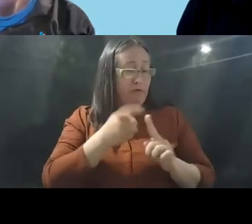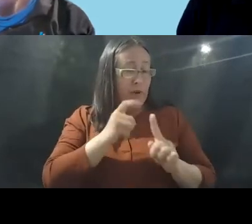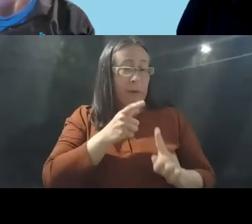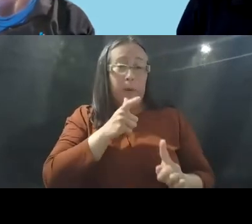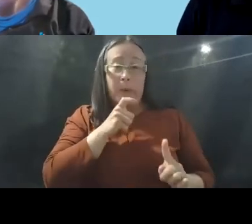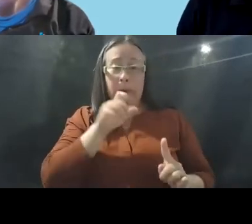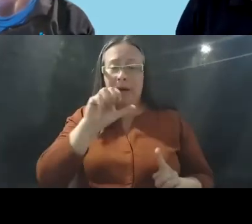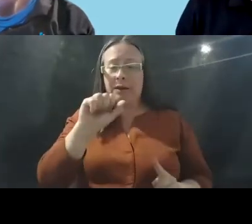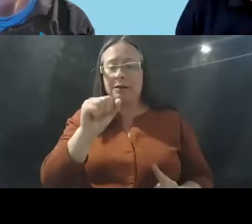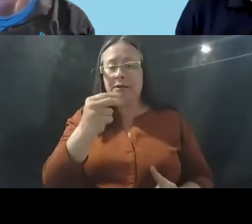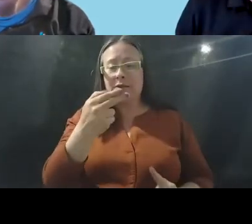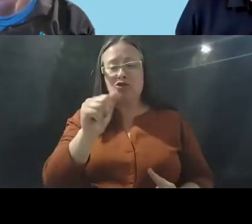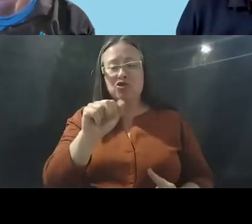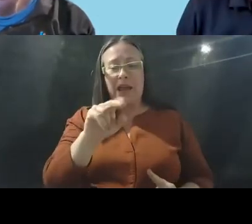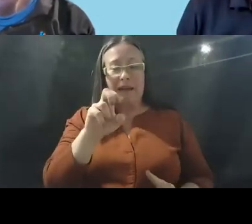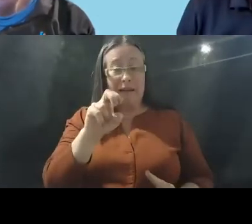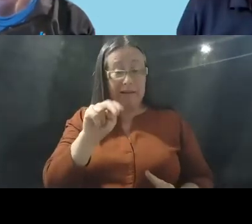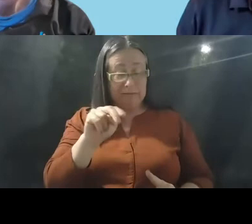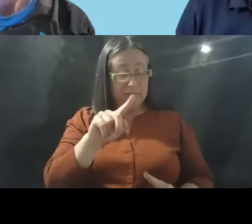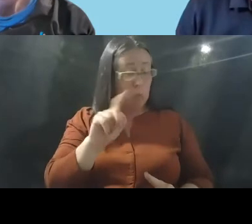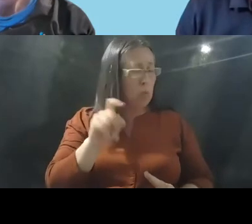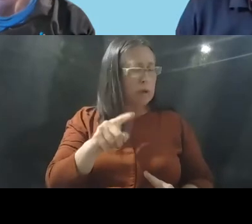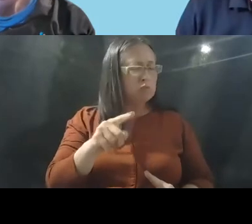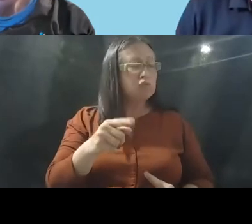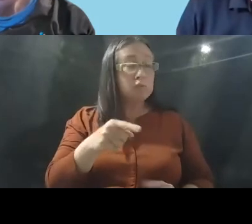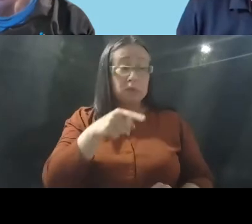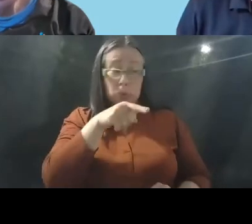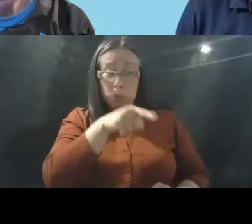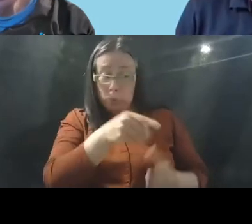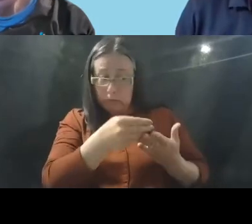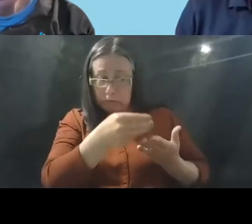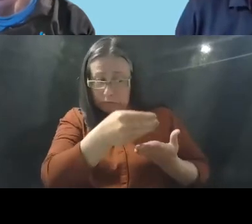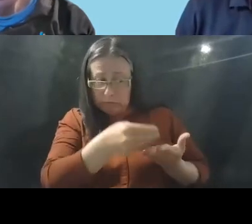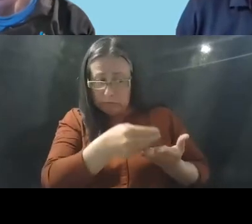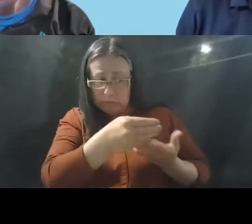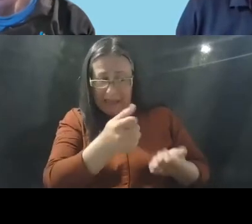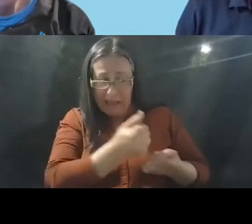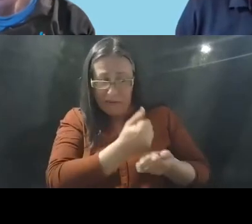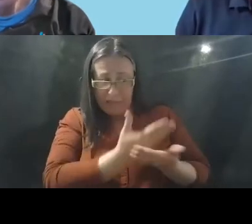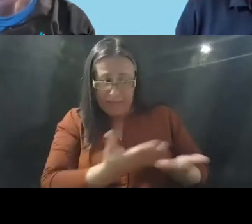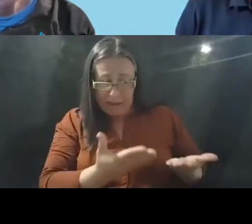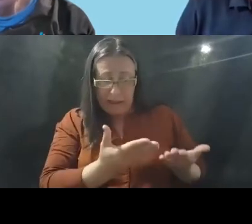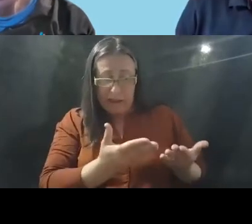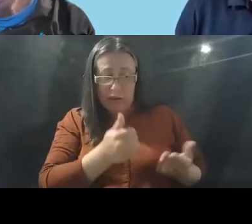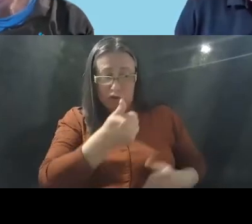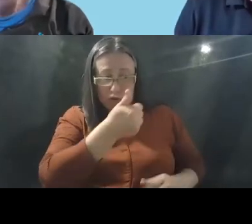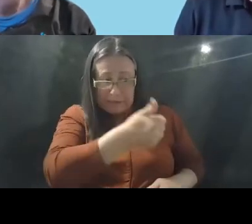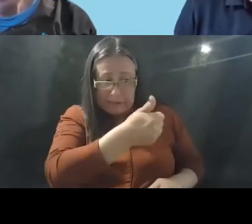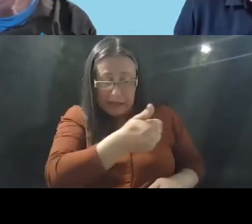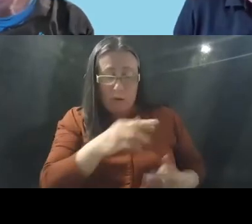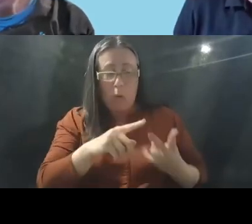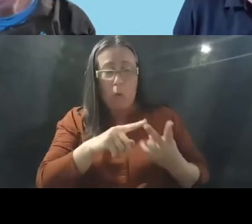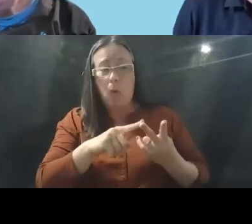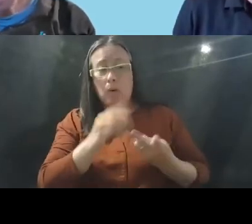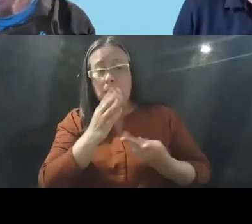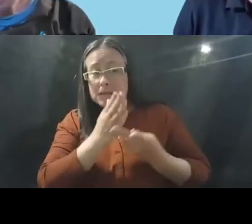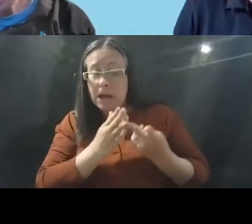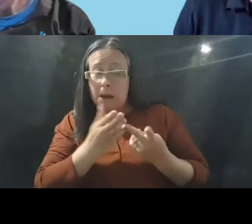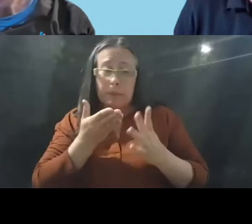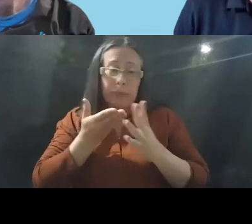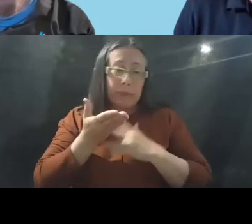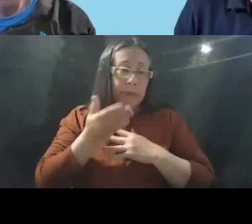And the question is, do you purchase all the items yourself or some through insurance, waiver, donation, or other